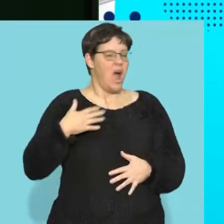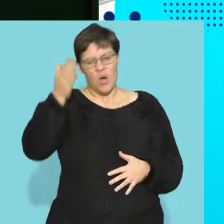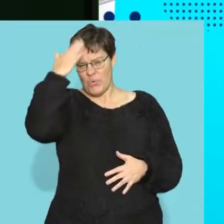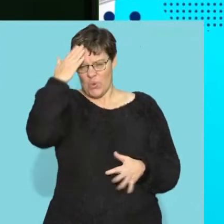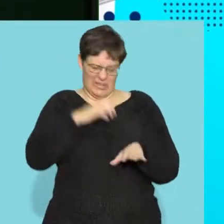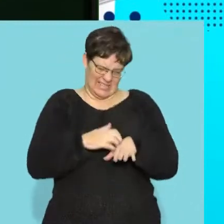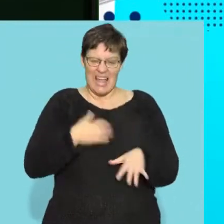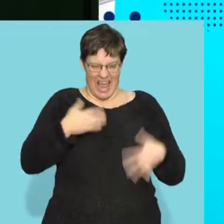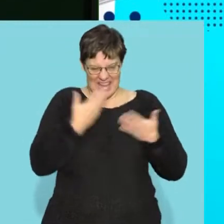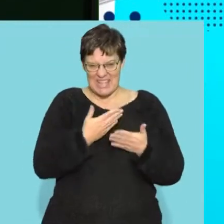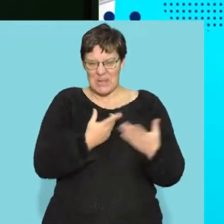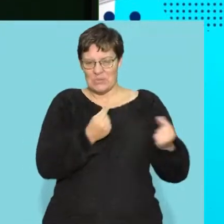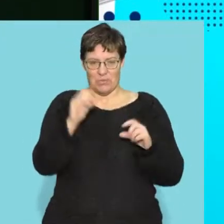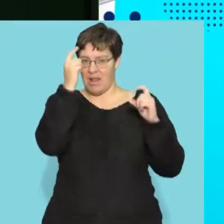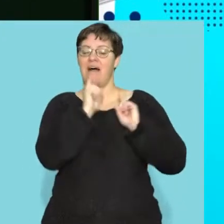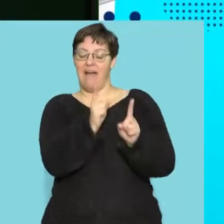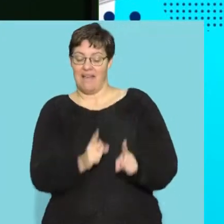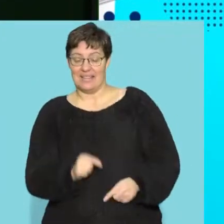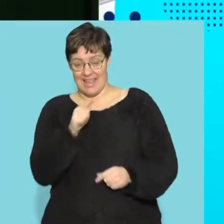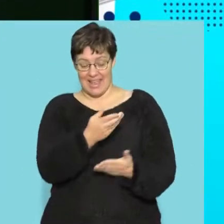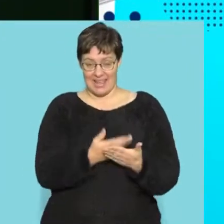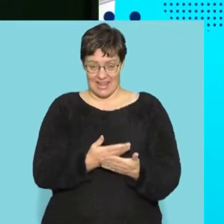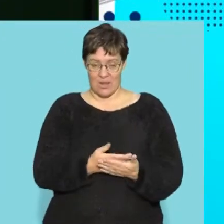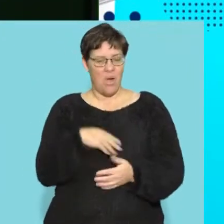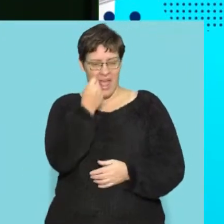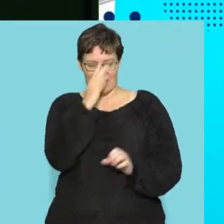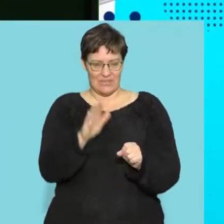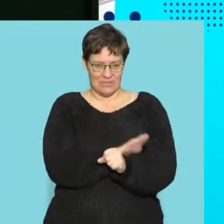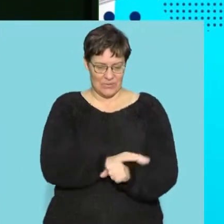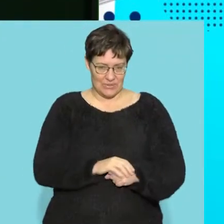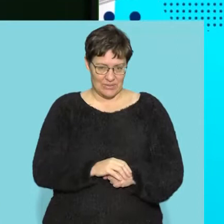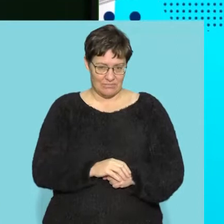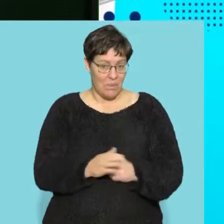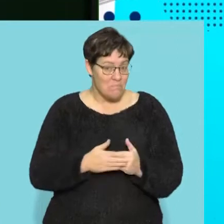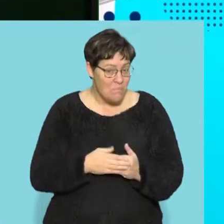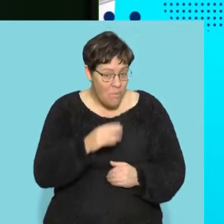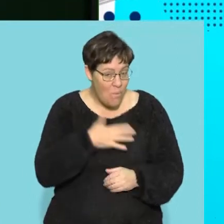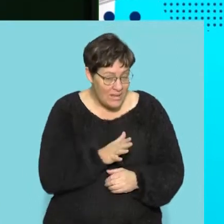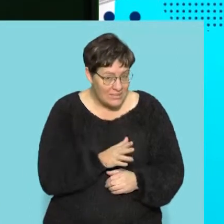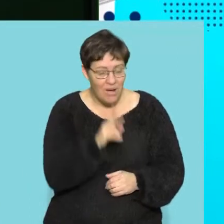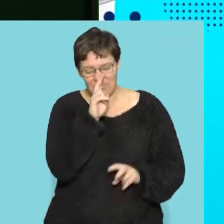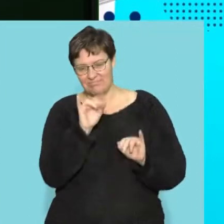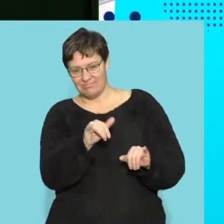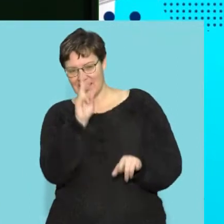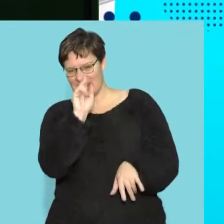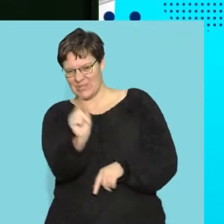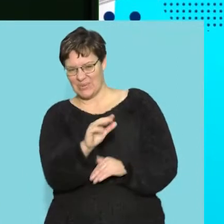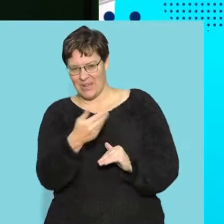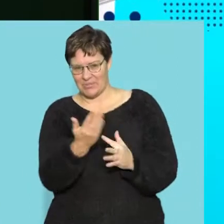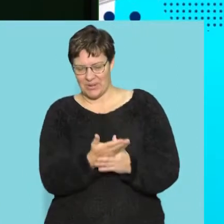is the one I want to answer because I understand it. You want to know more? Stay with us. See you just now.